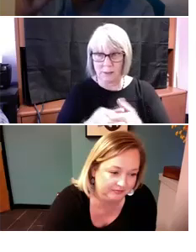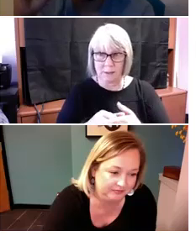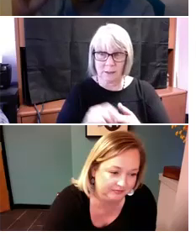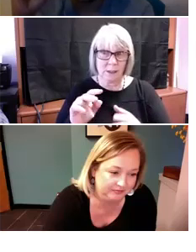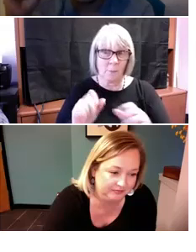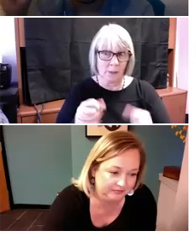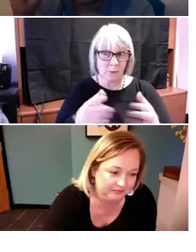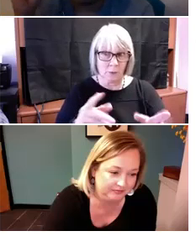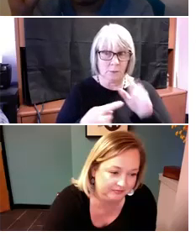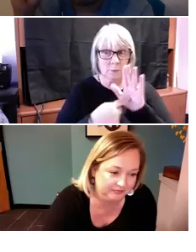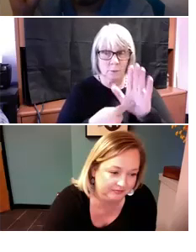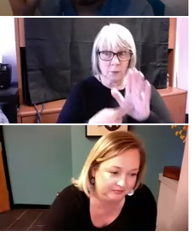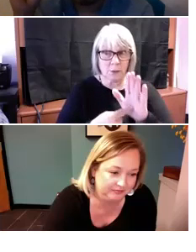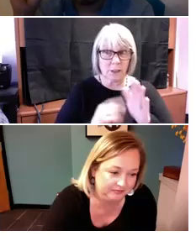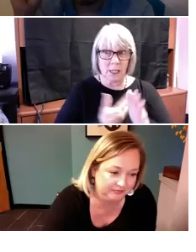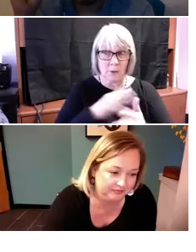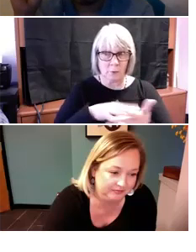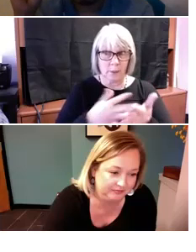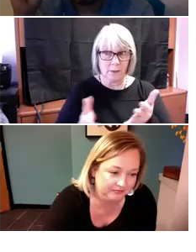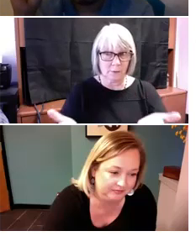of representing our graph?